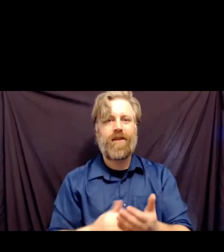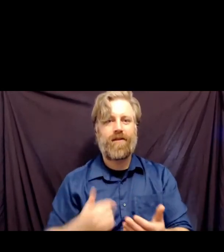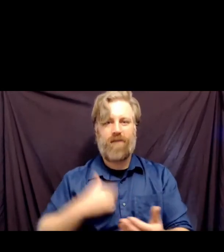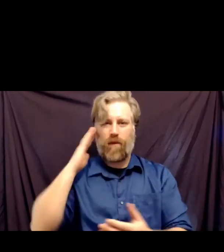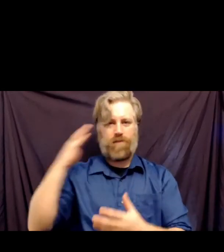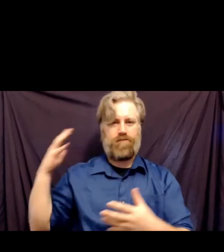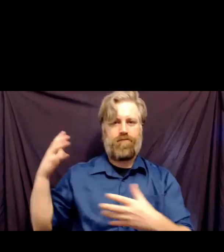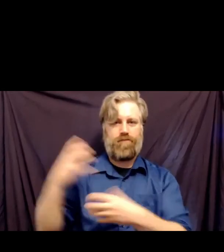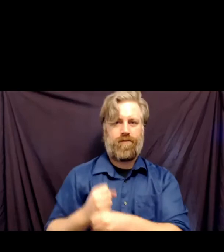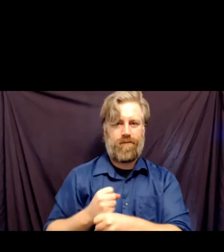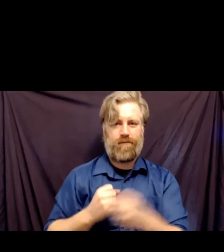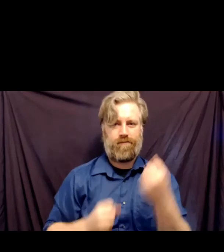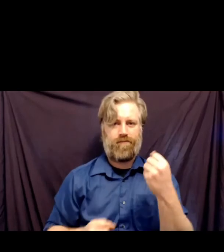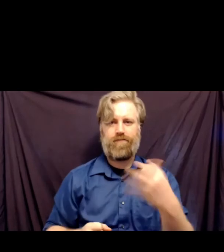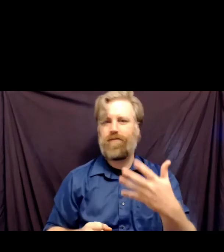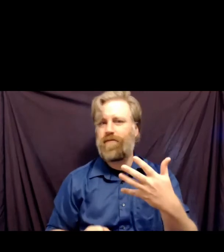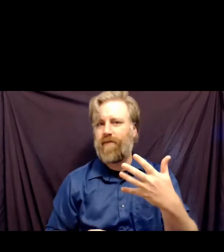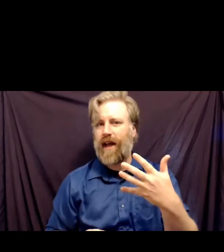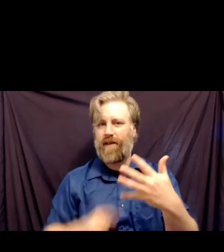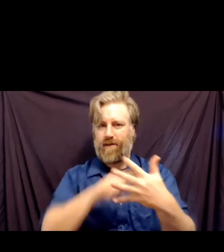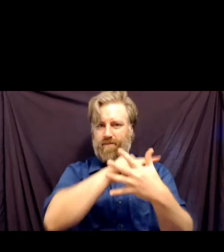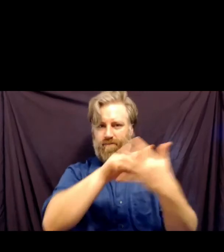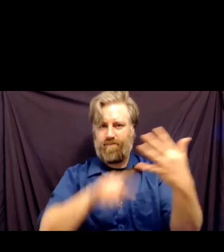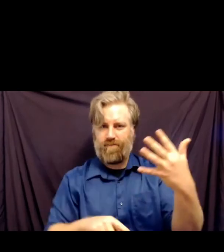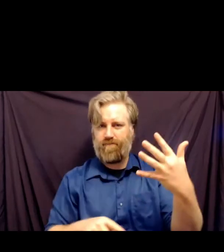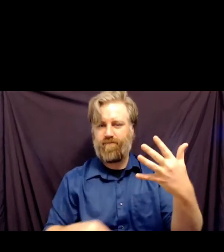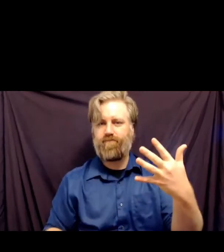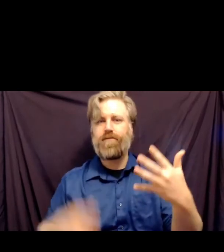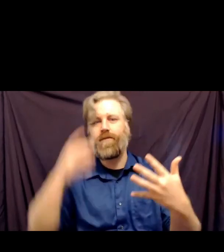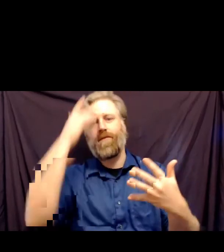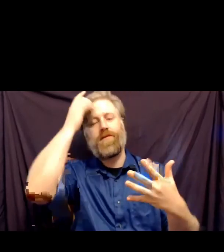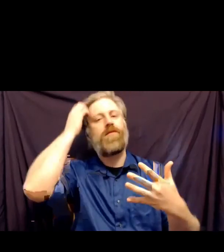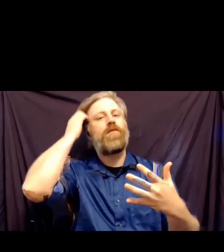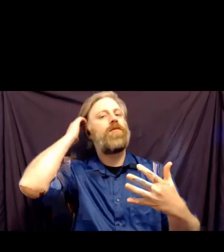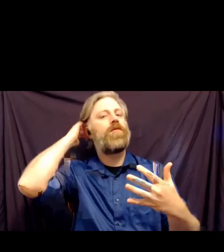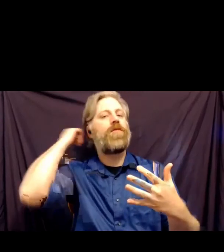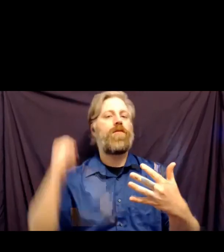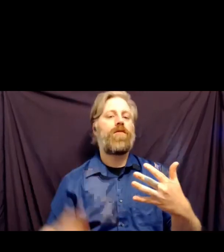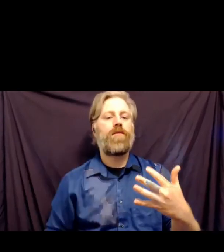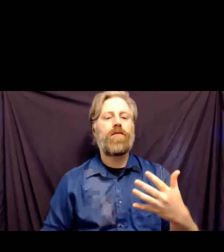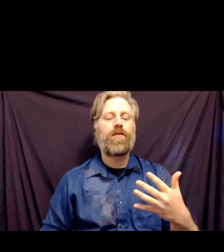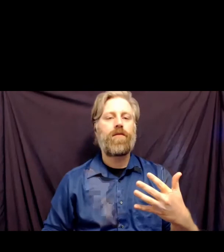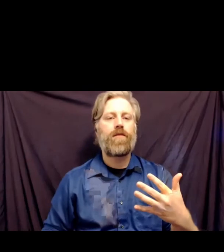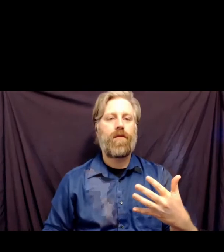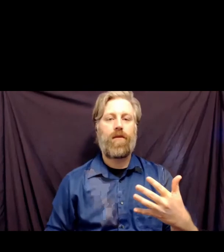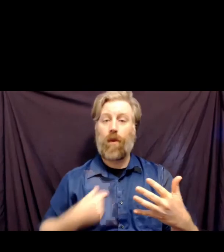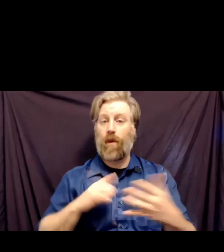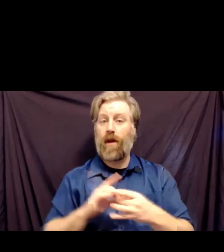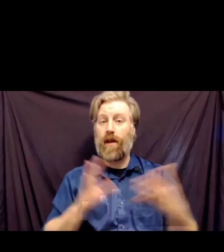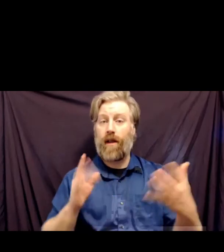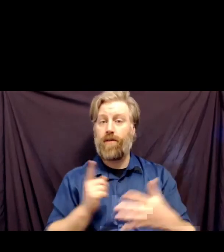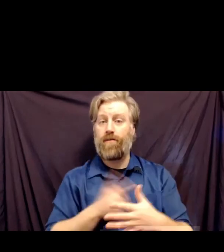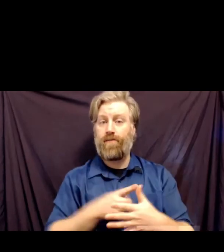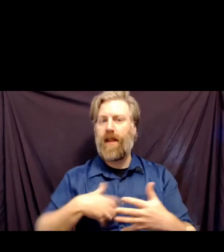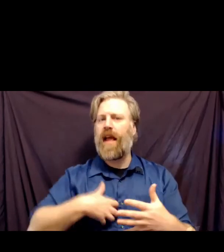what these 5 basic elements are. But we let go of anger when we